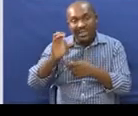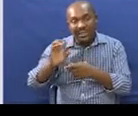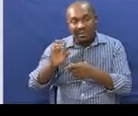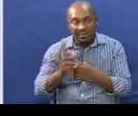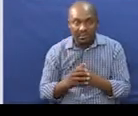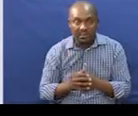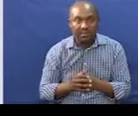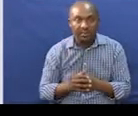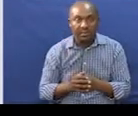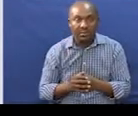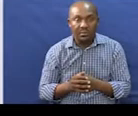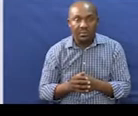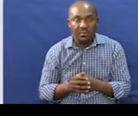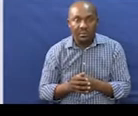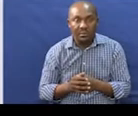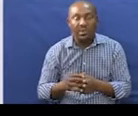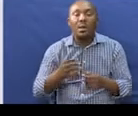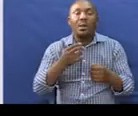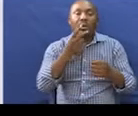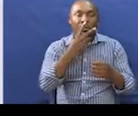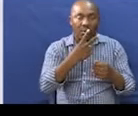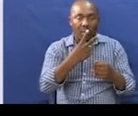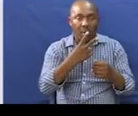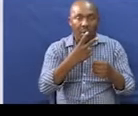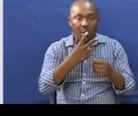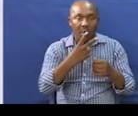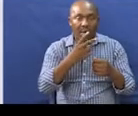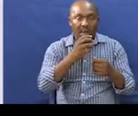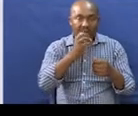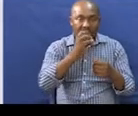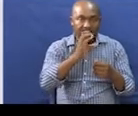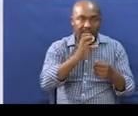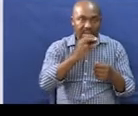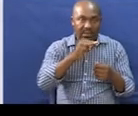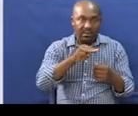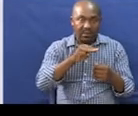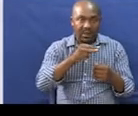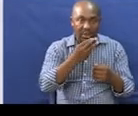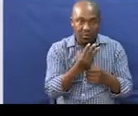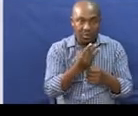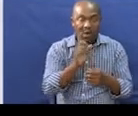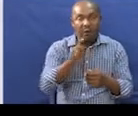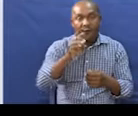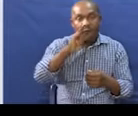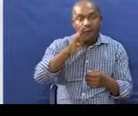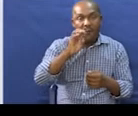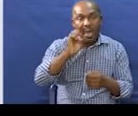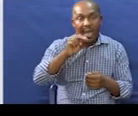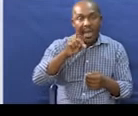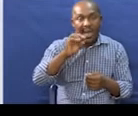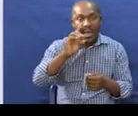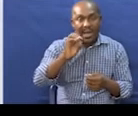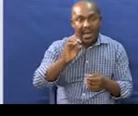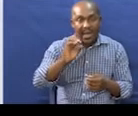2 centimeter cubed of Benedict's solution. We have a certain solution called the